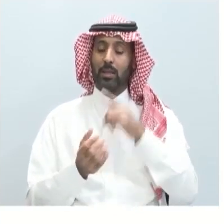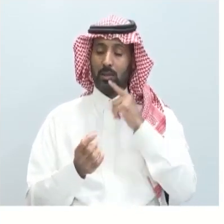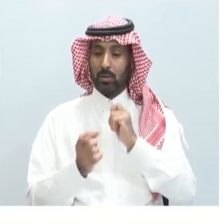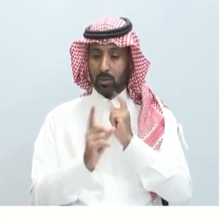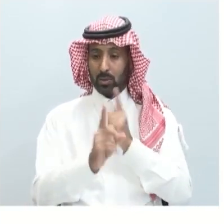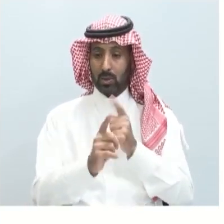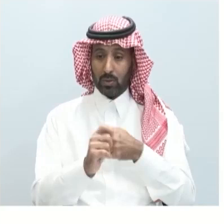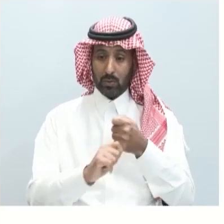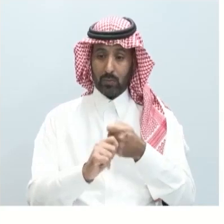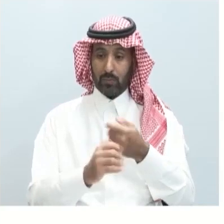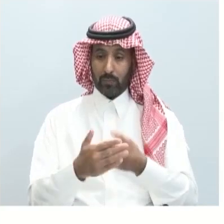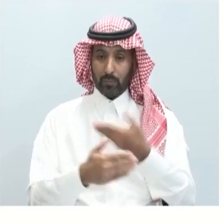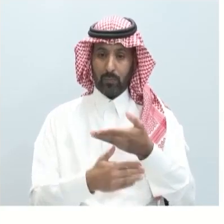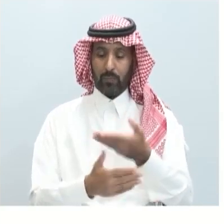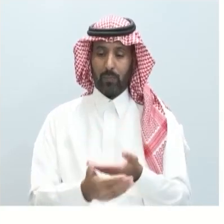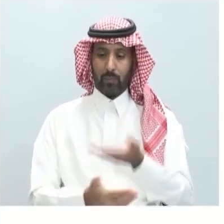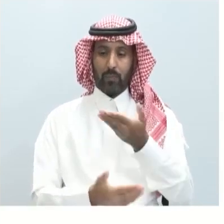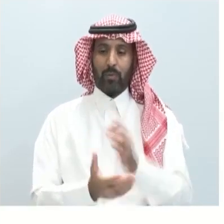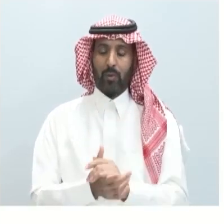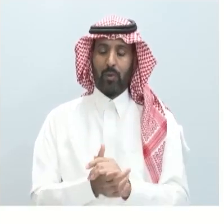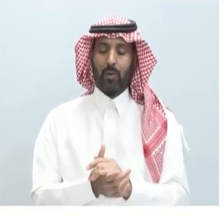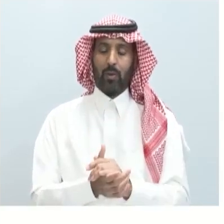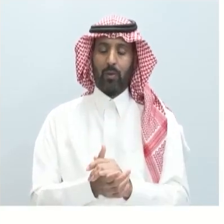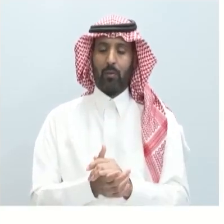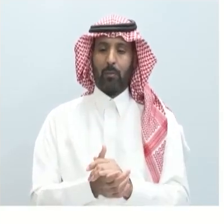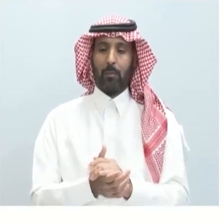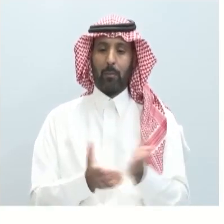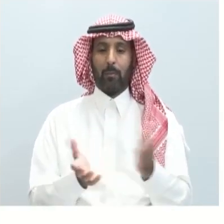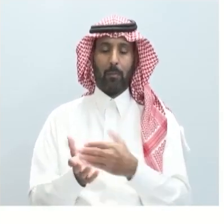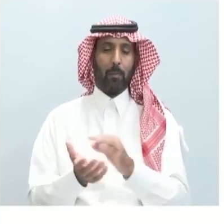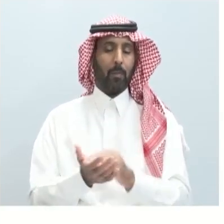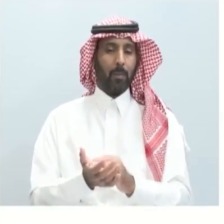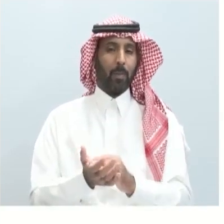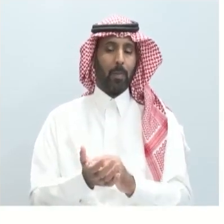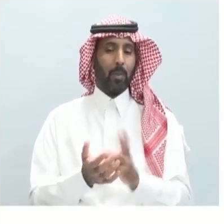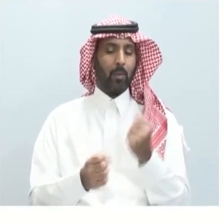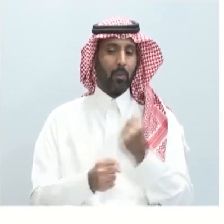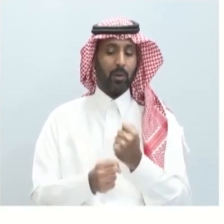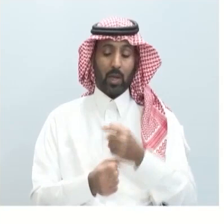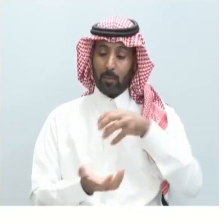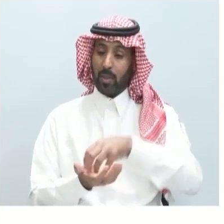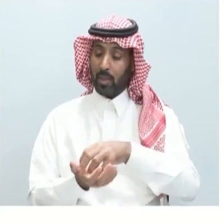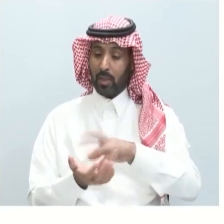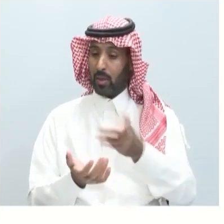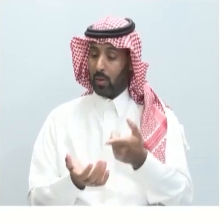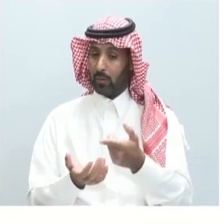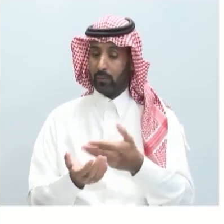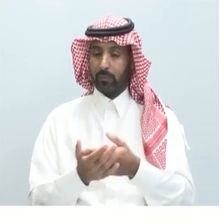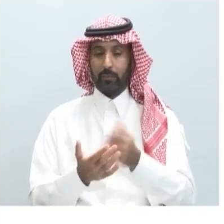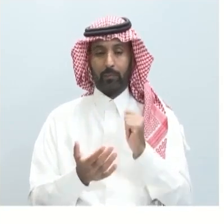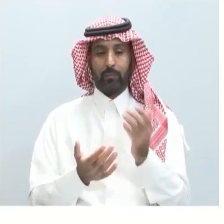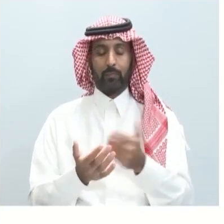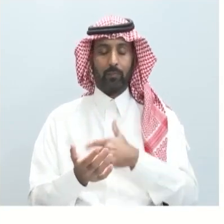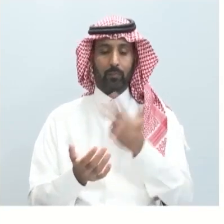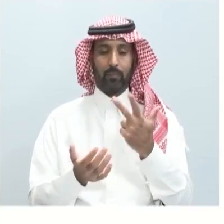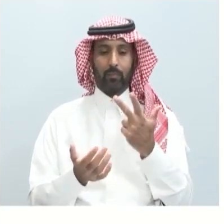leading business hub involves? What do you think it involves? A leading business hub involves. What happens there? So in paragraph